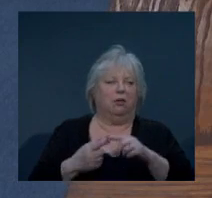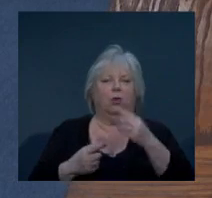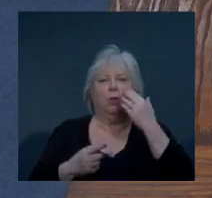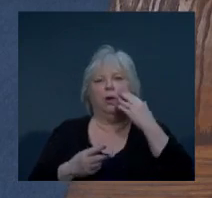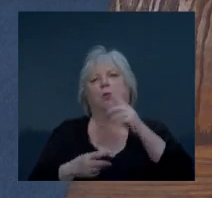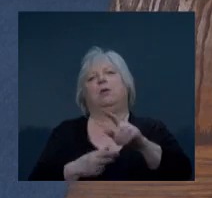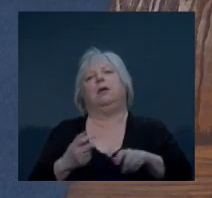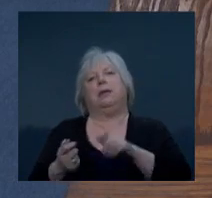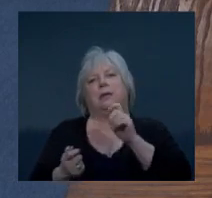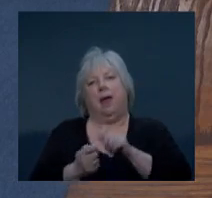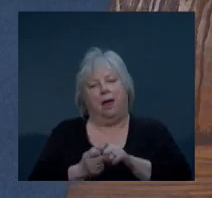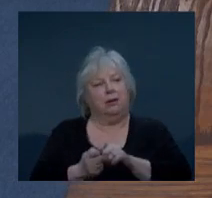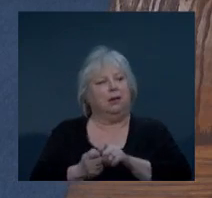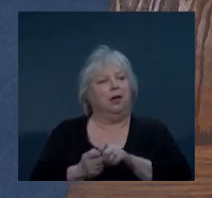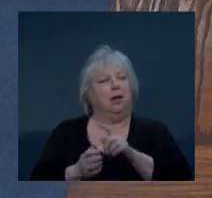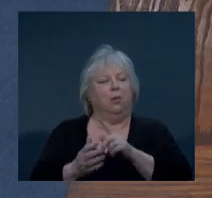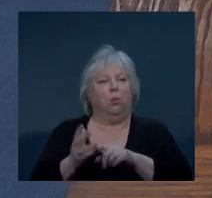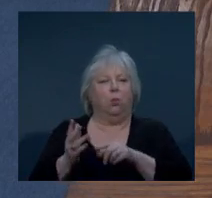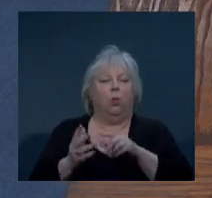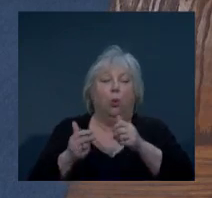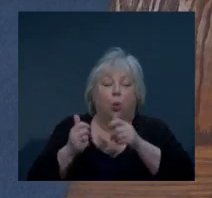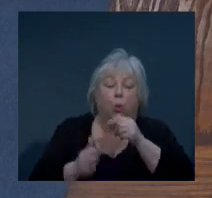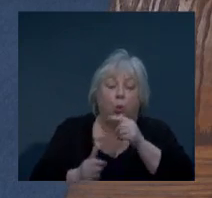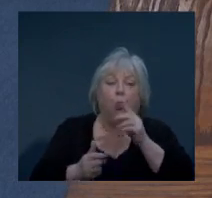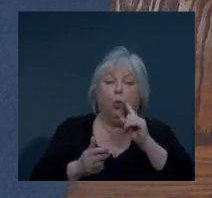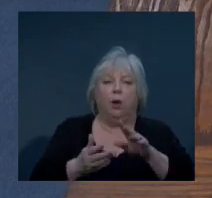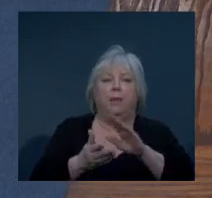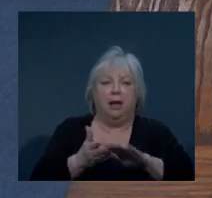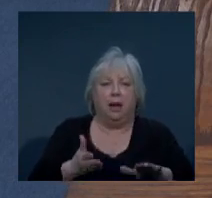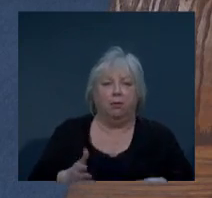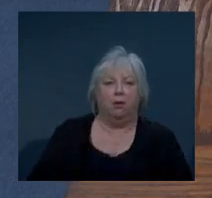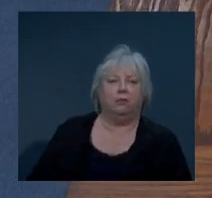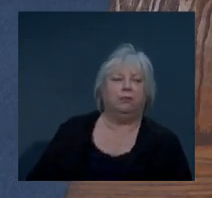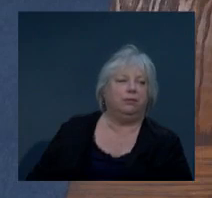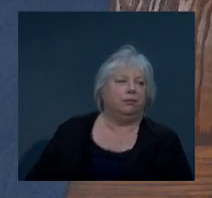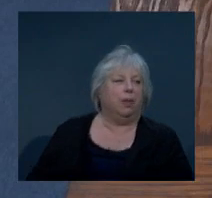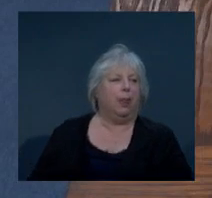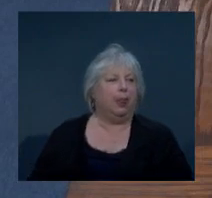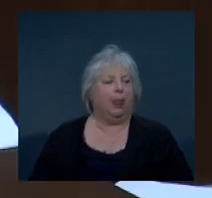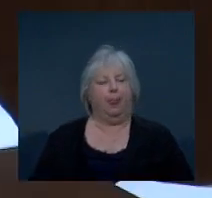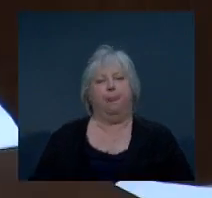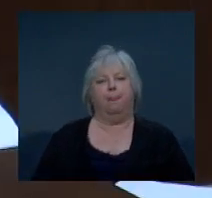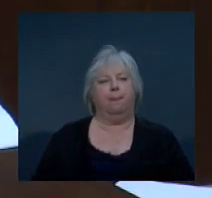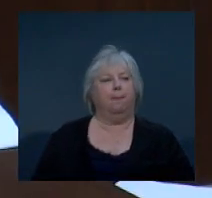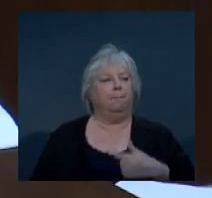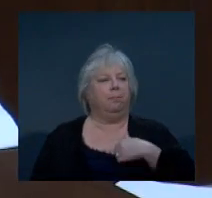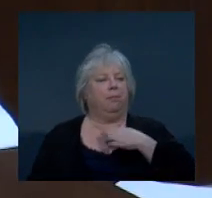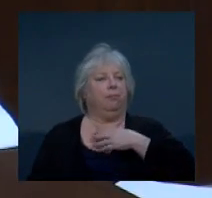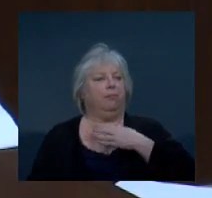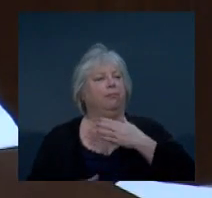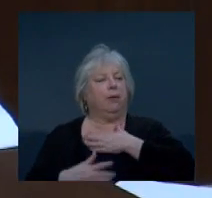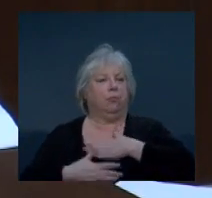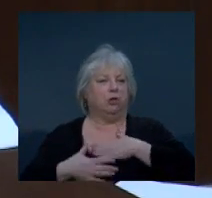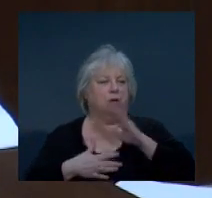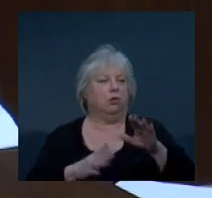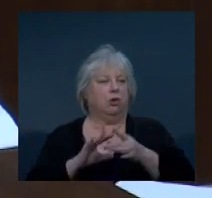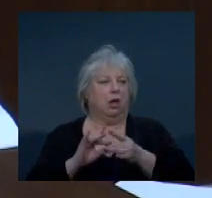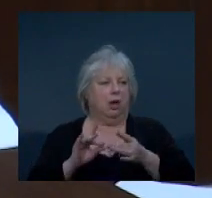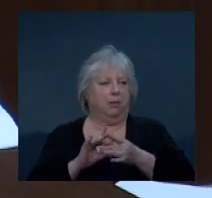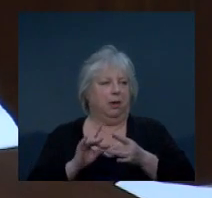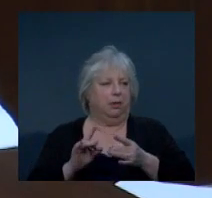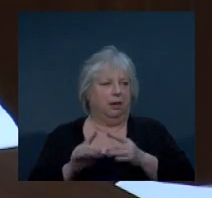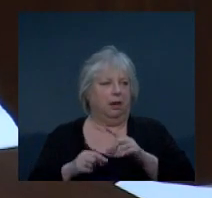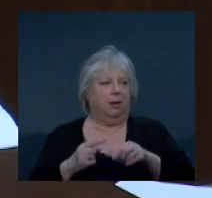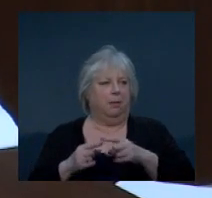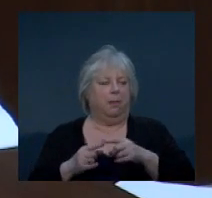know exactly what individuals are going to be affected by this. And I appreciate your comments about the stress